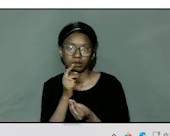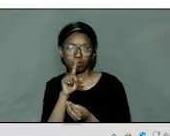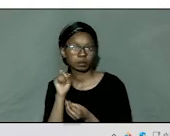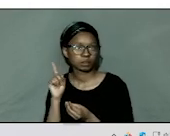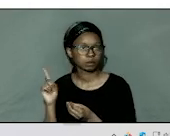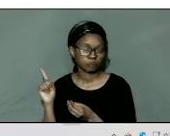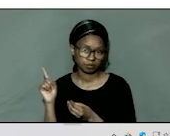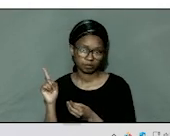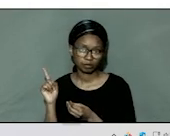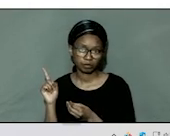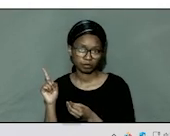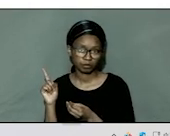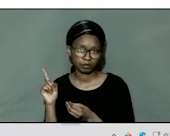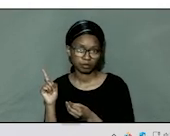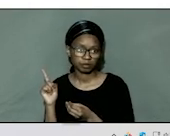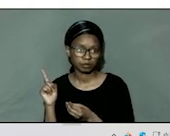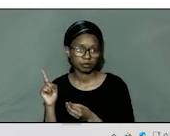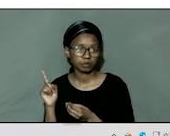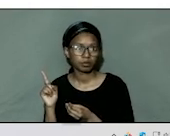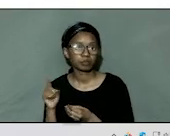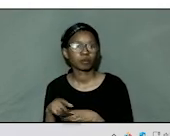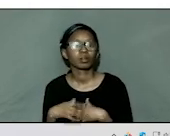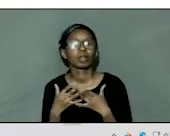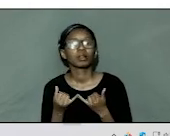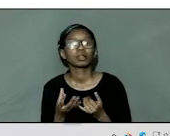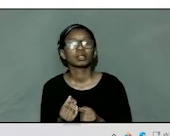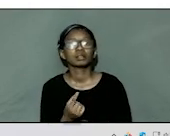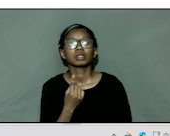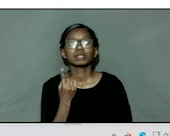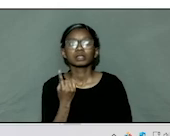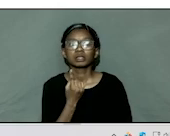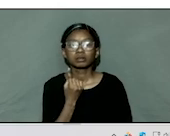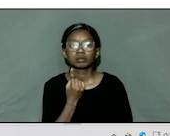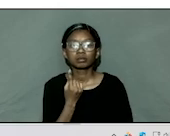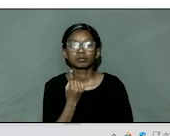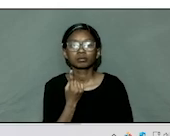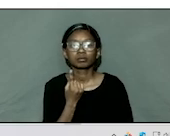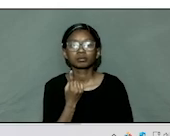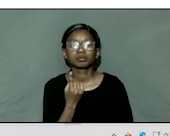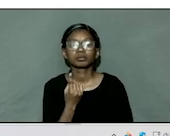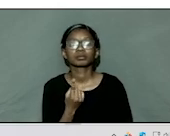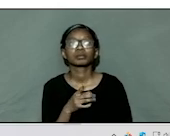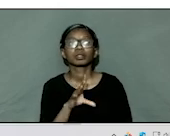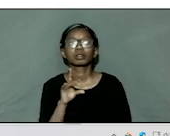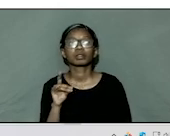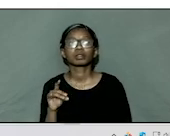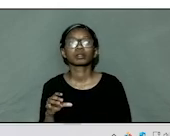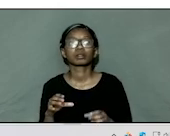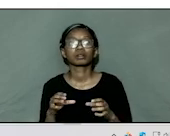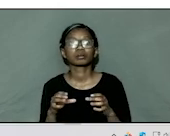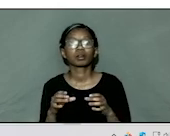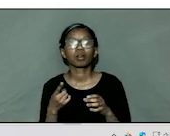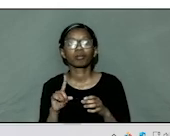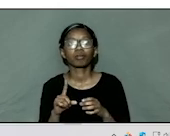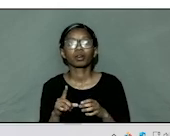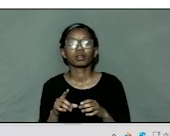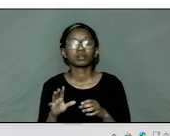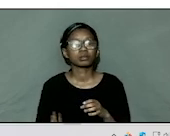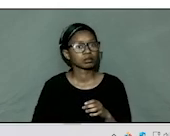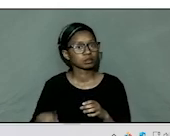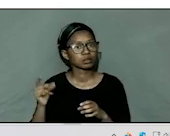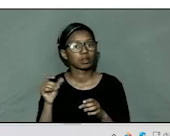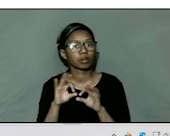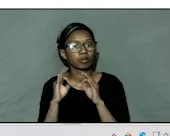speciation. So it is a single population of the dog family. They were separated by the geographical